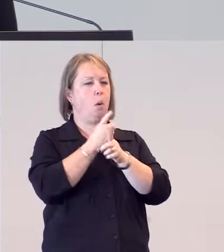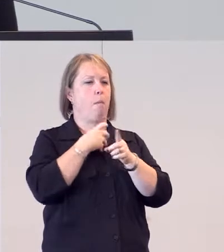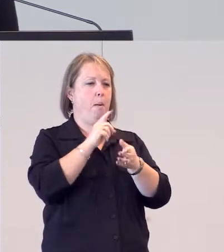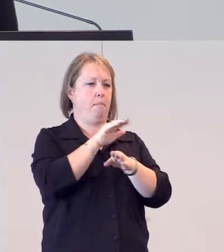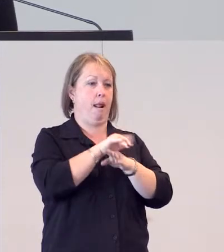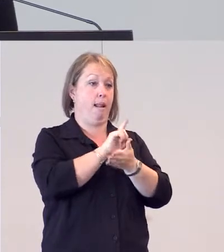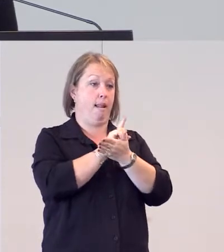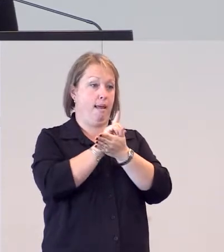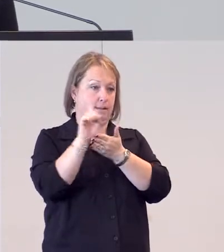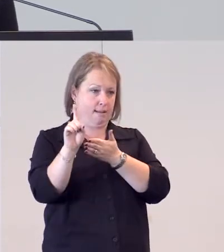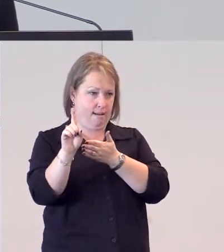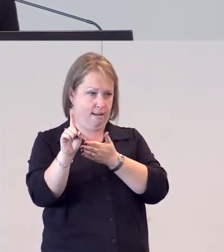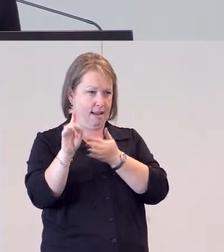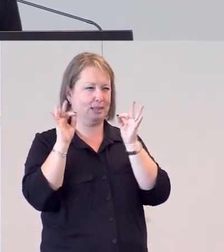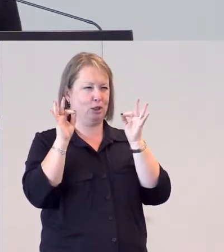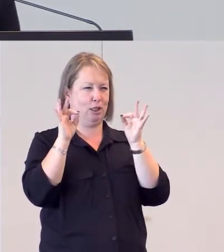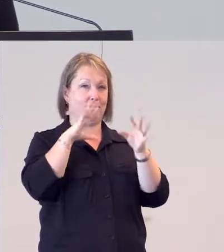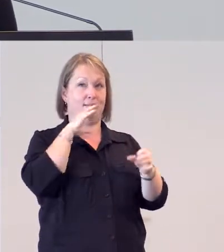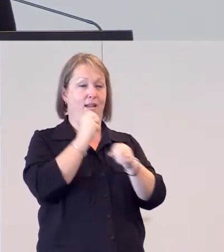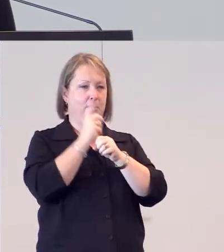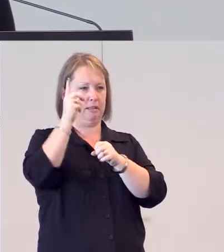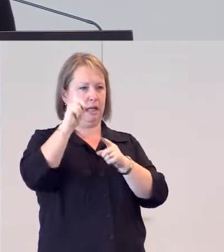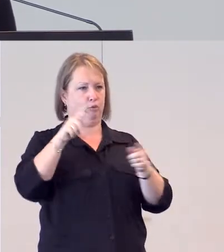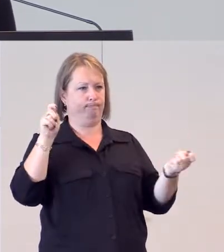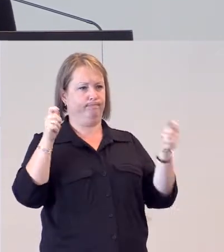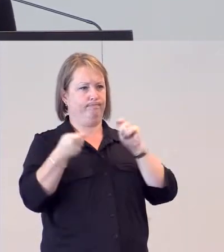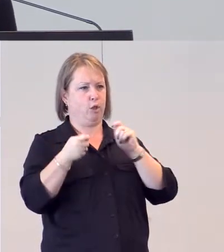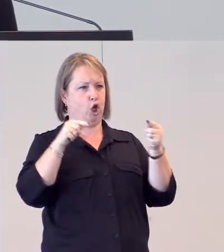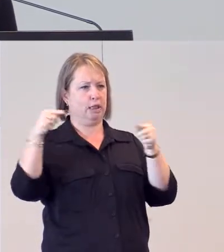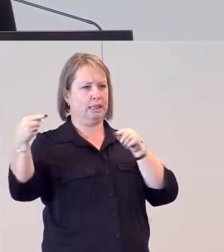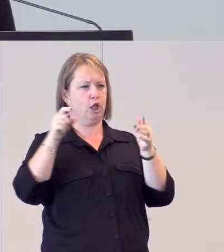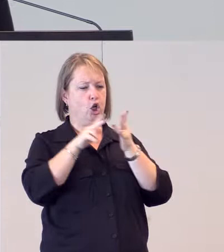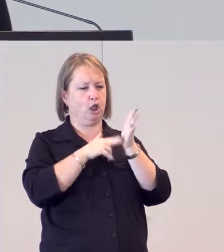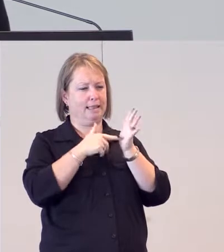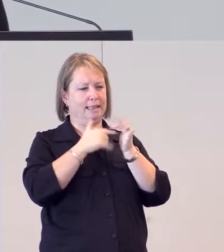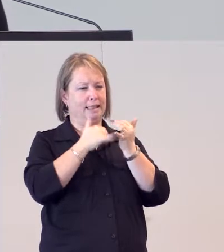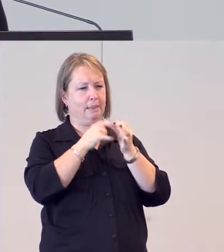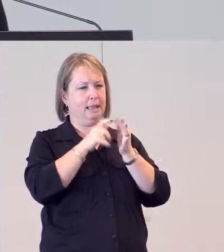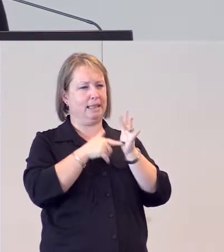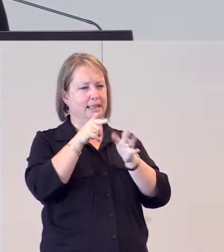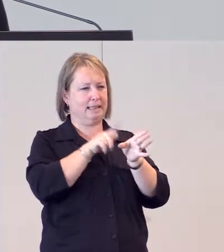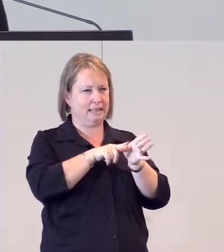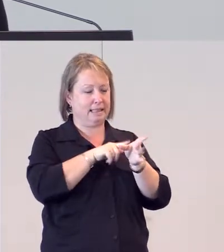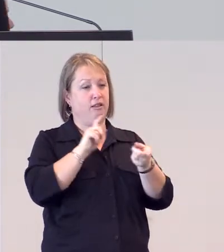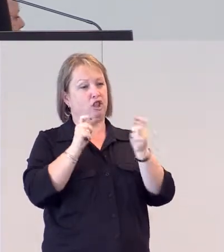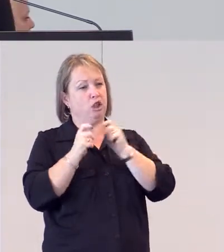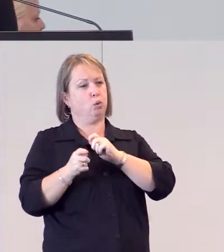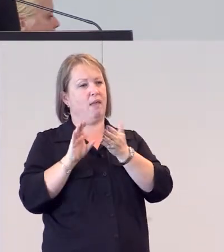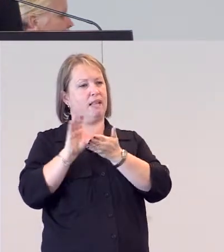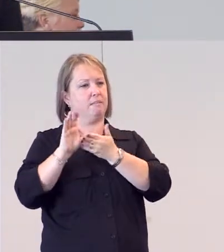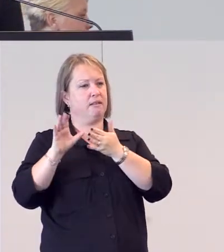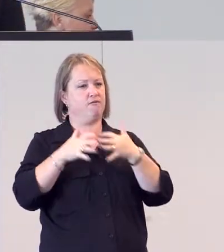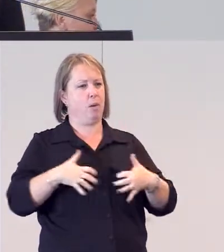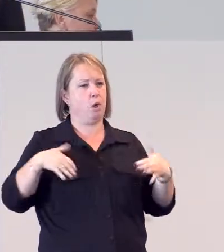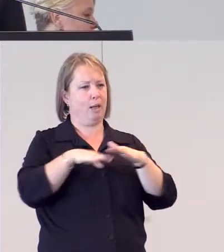on, as especially with the government moving to contestability and the changes to the vet investment framework in